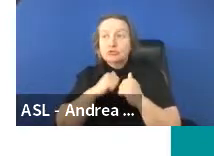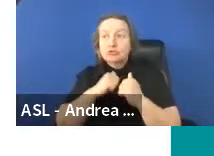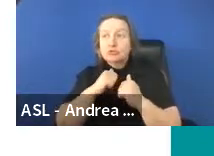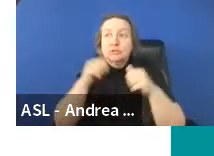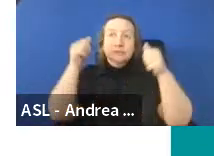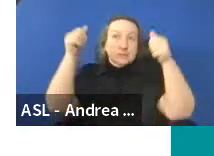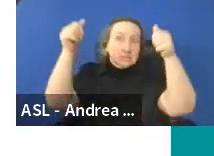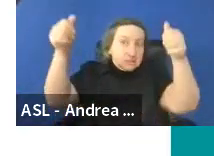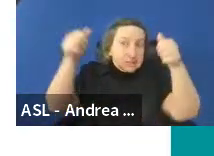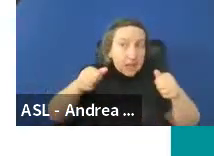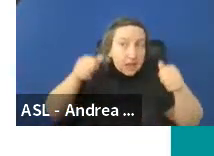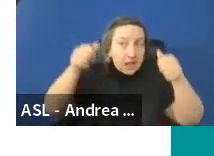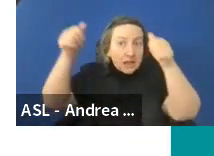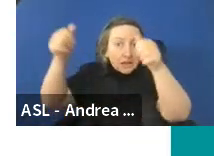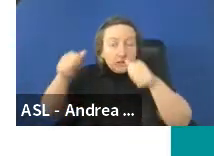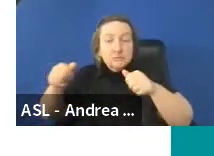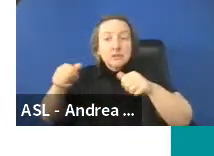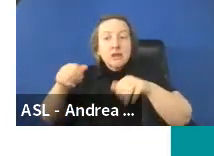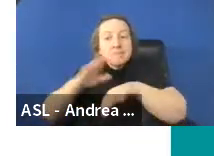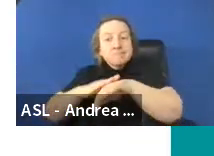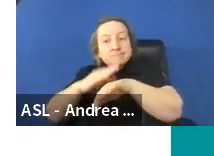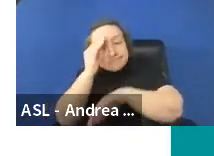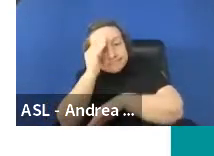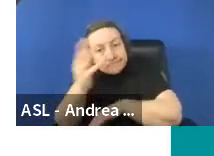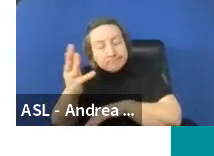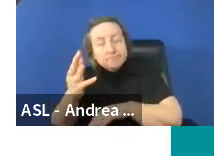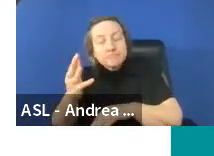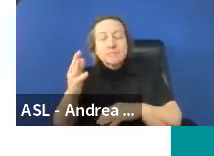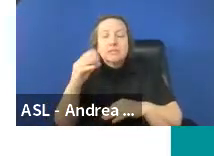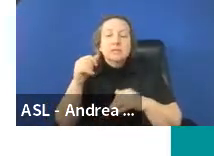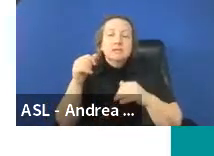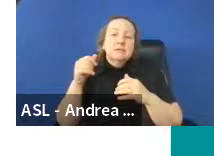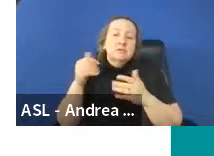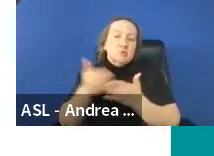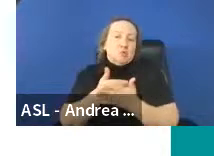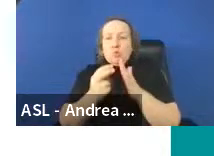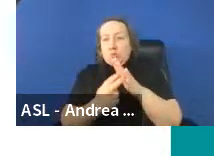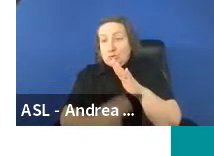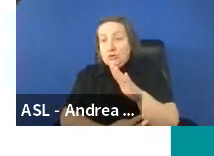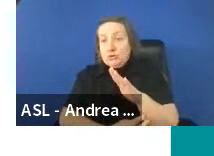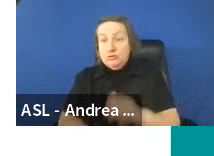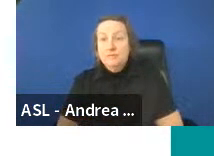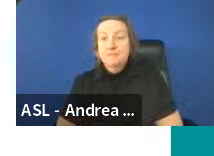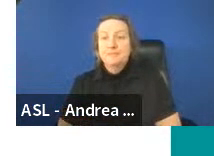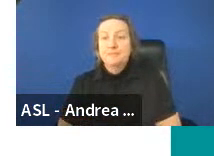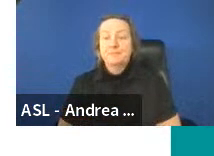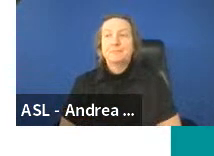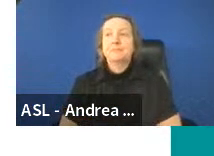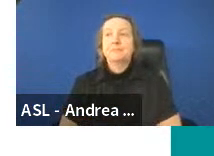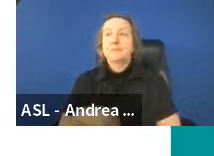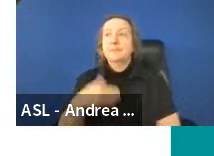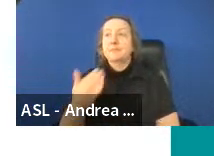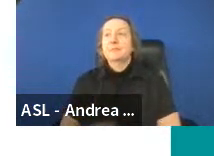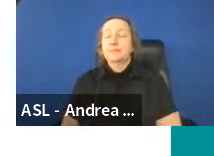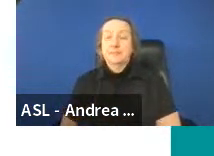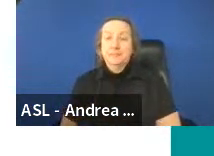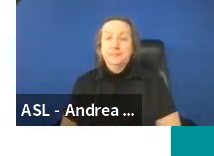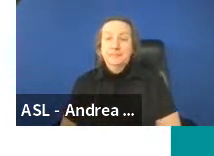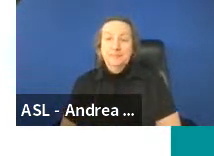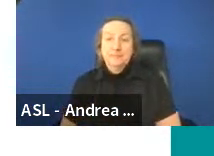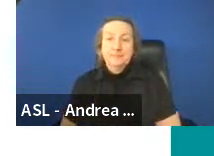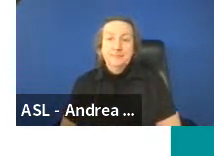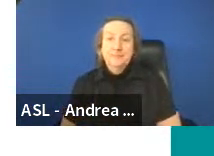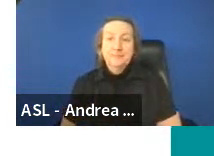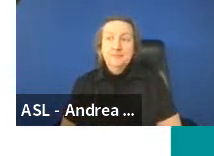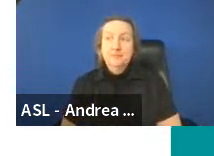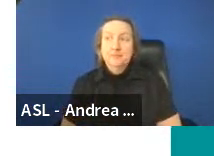and notices along with signs on the new bridge. Next slide, please.